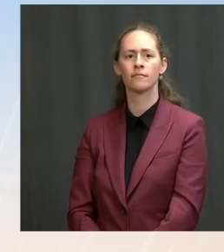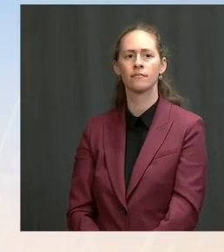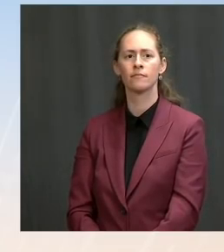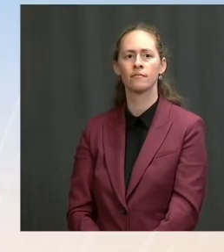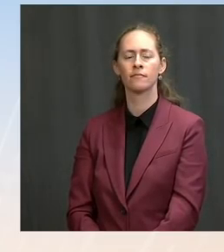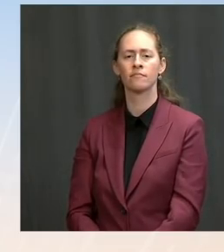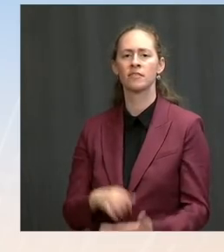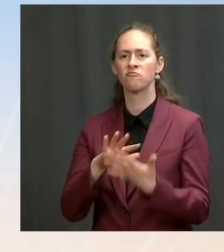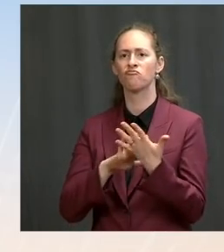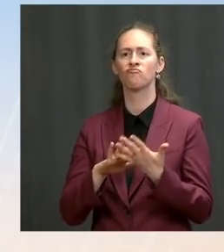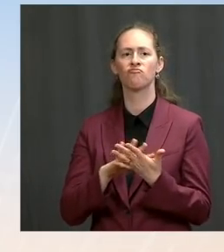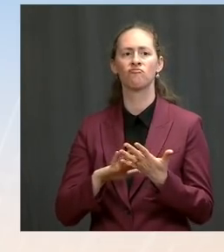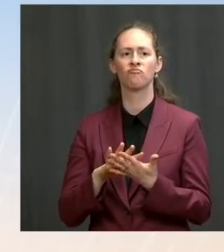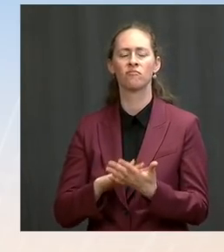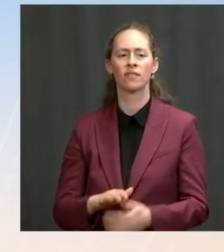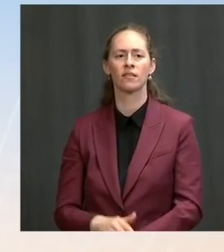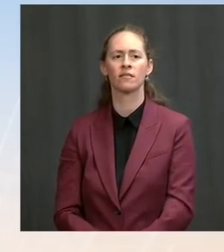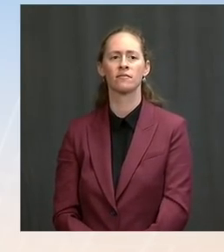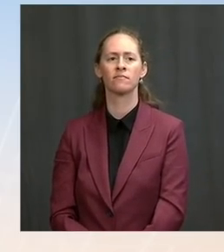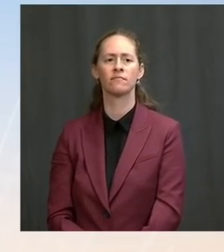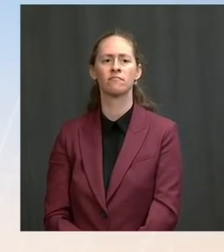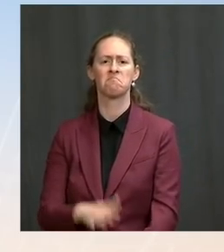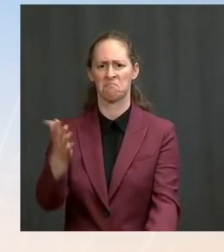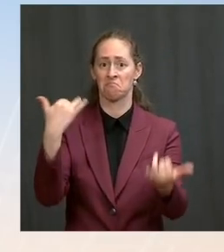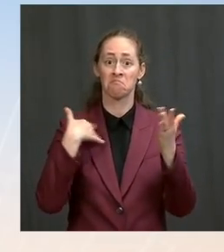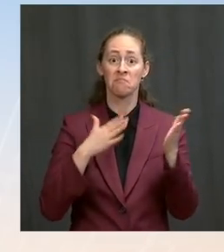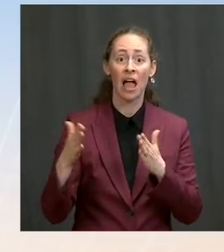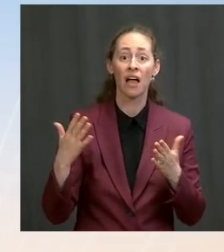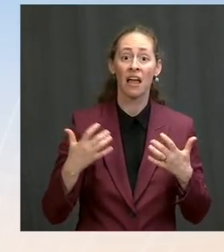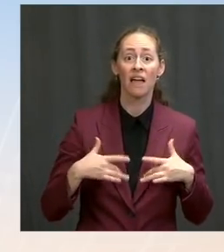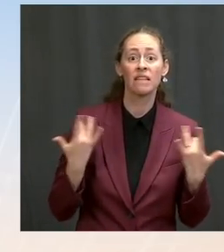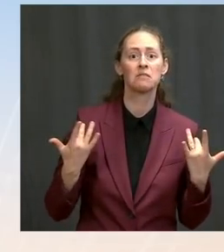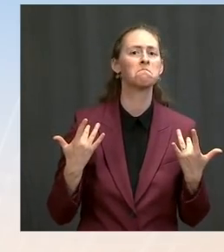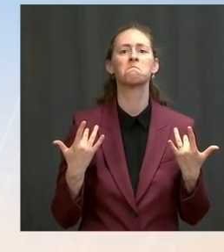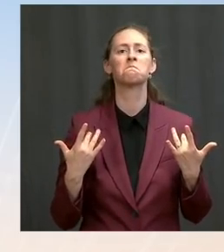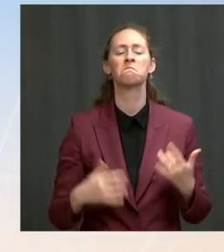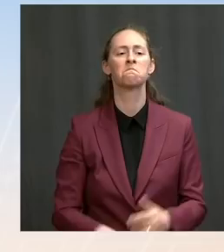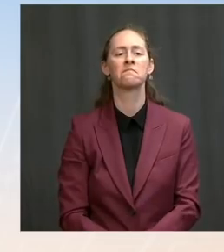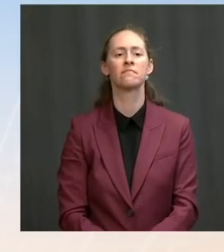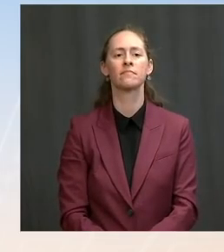There's not a planned event at this point that I'm aware of.